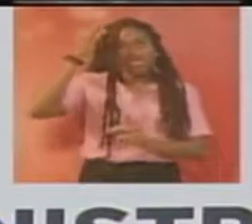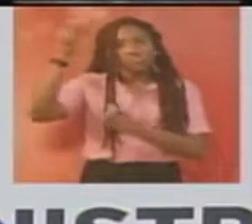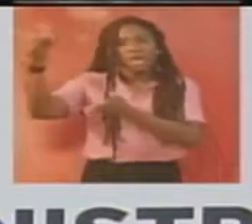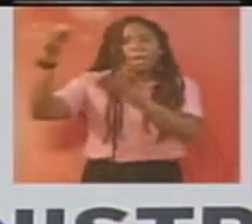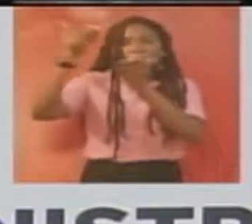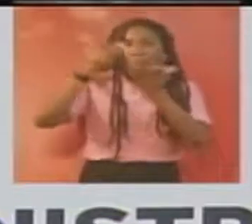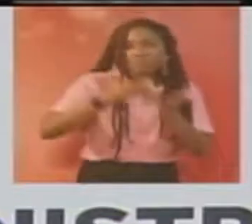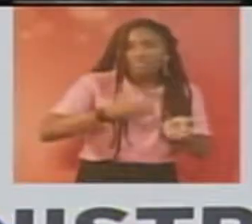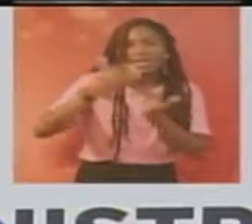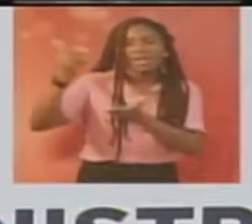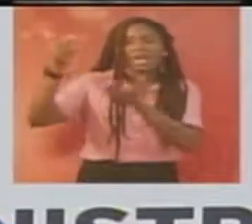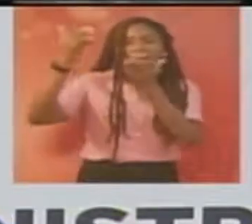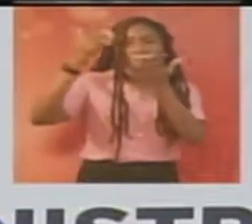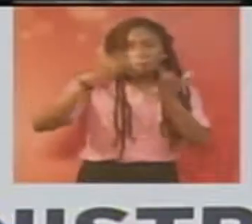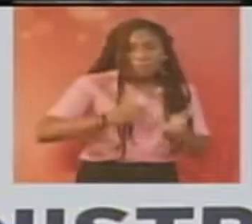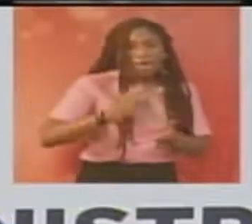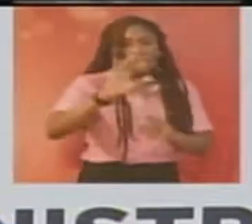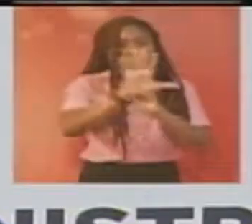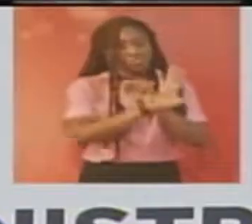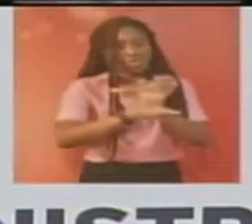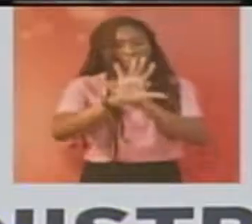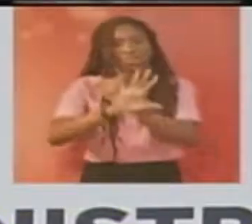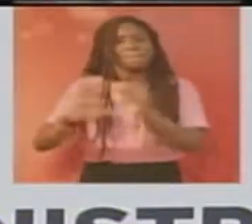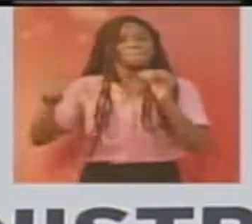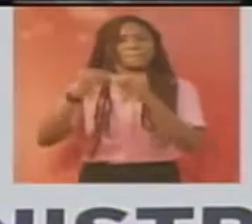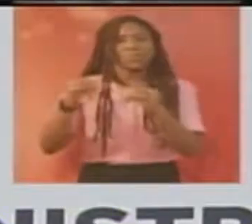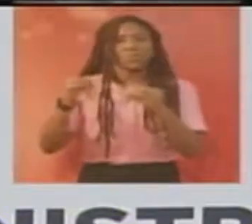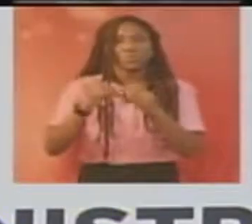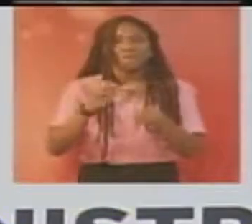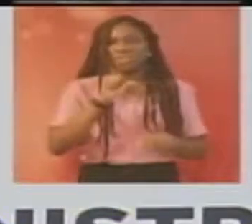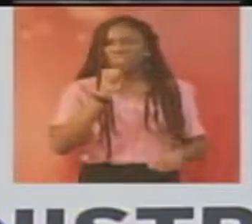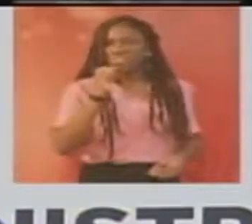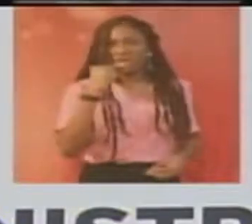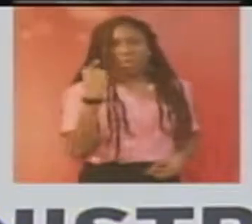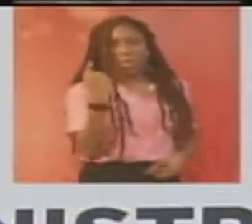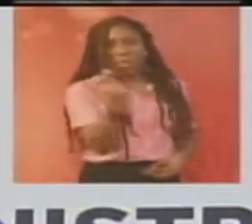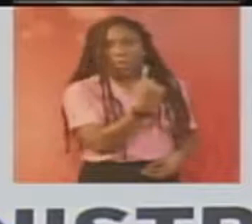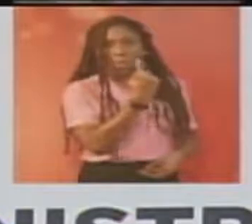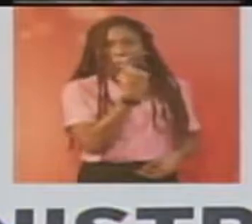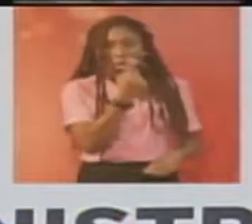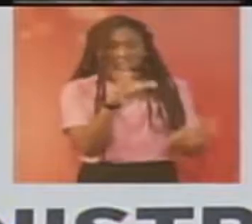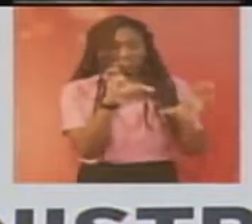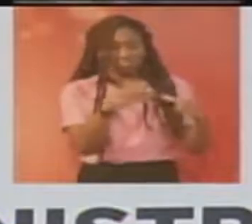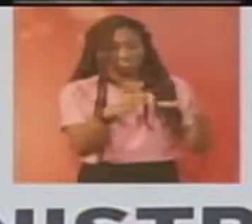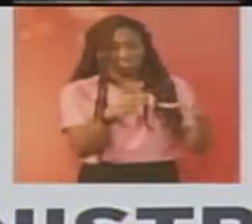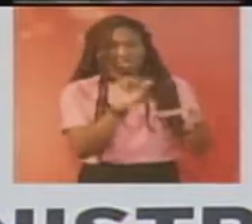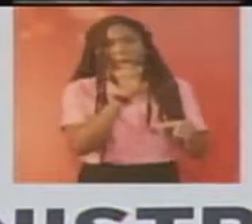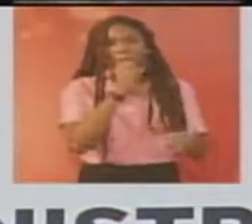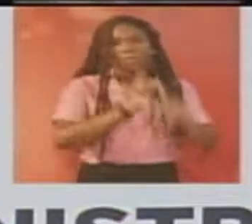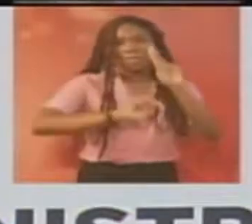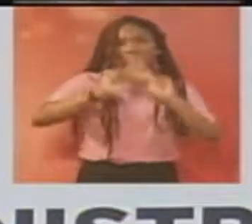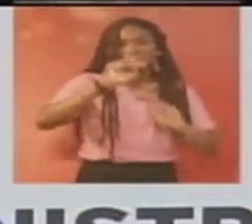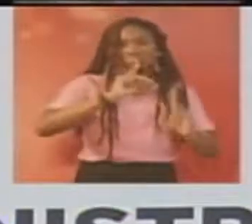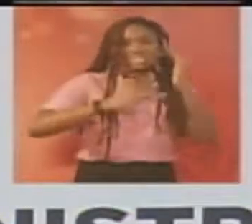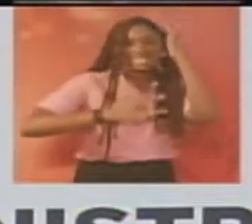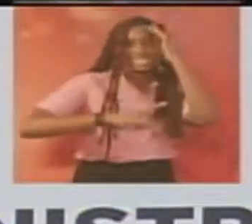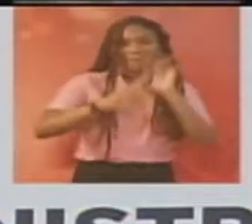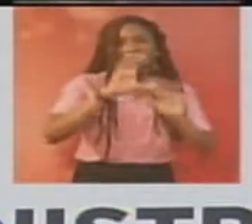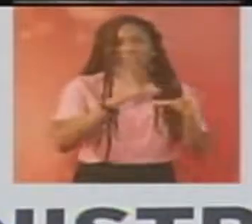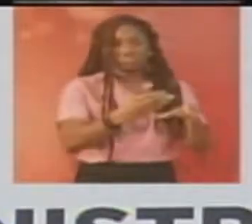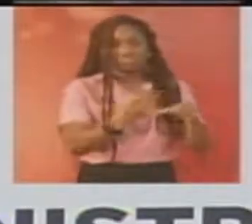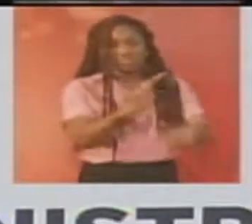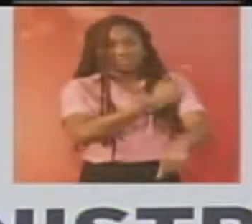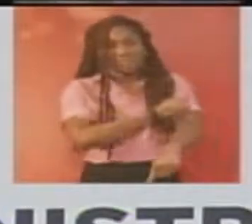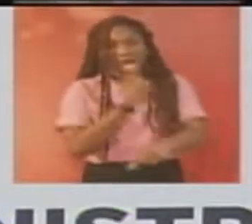at greater coverage. So it is not that the only strategy or the be-all and end-all of the strategy is just to